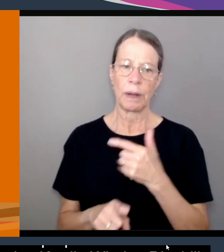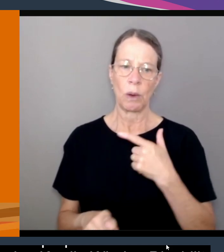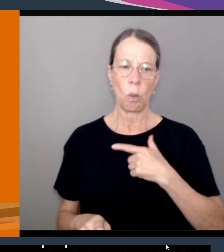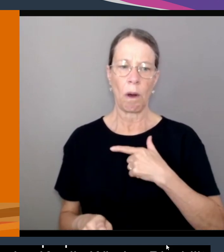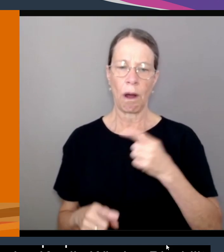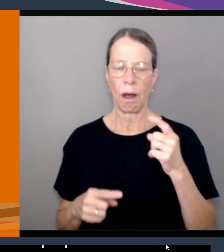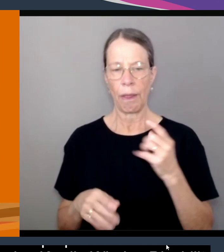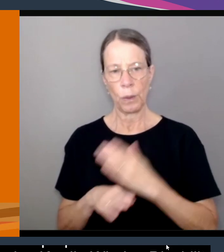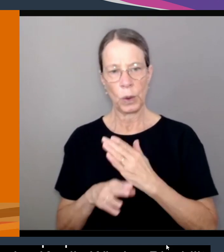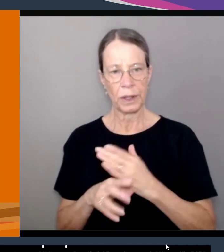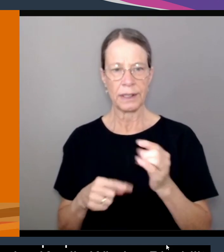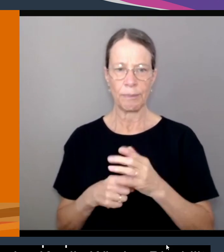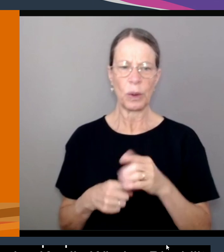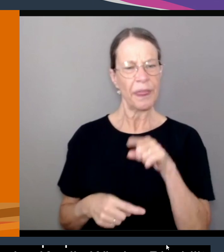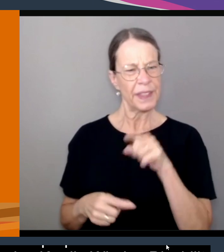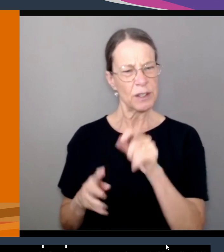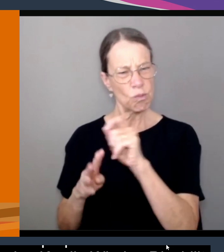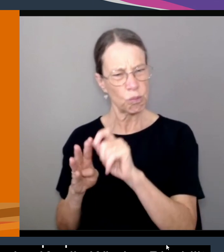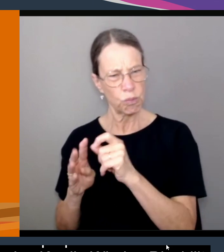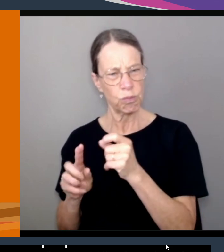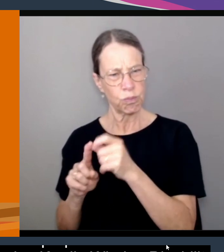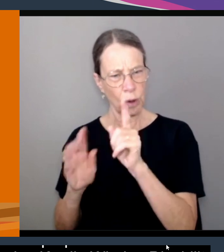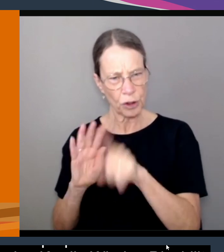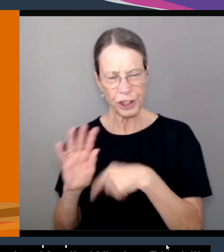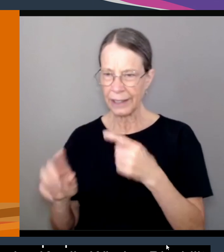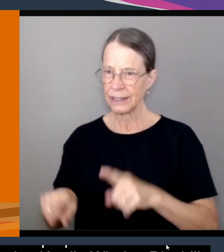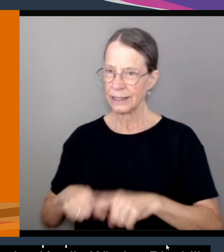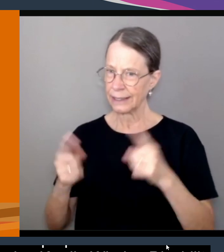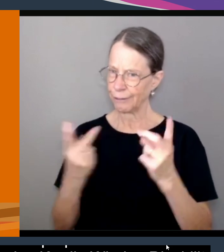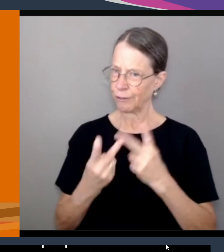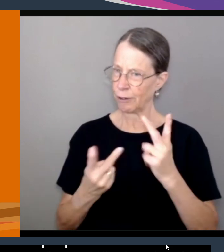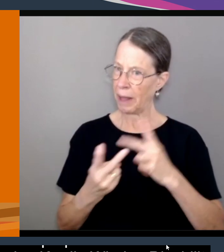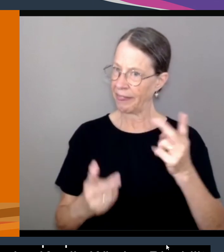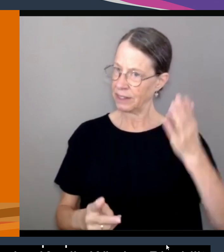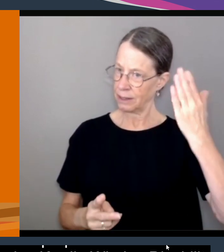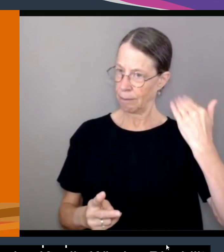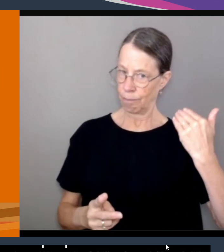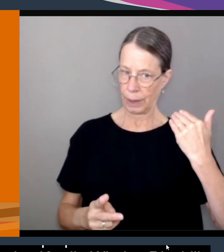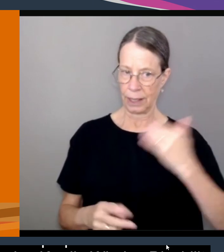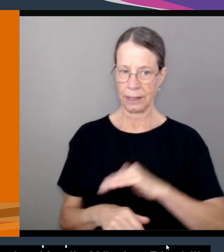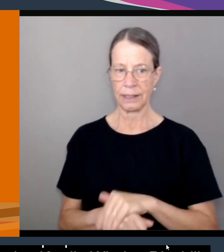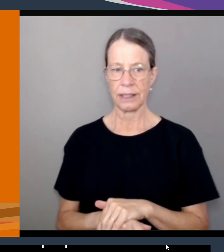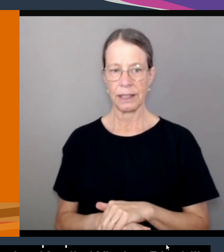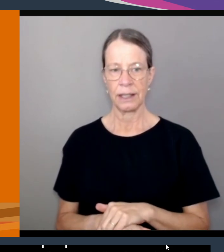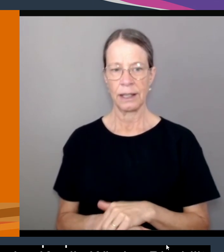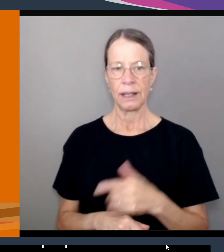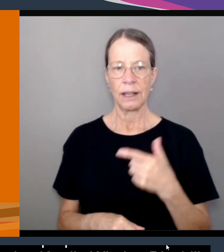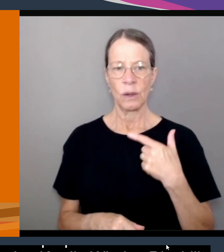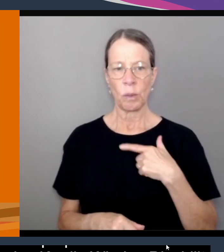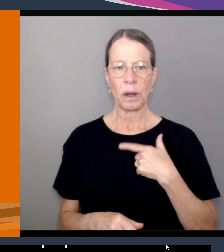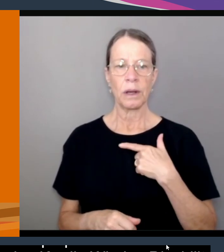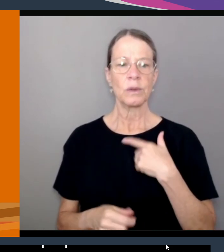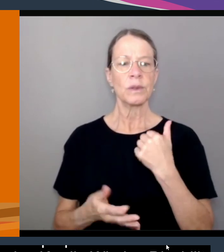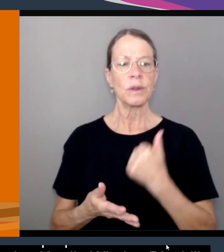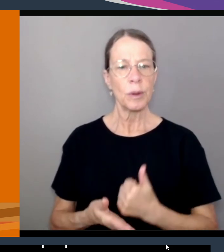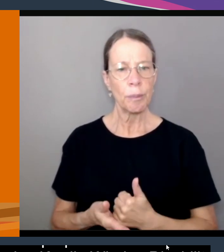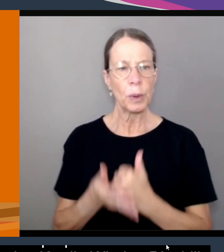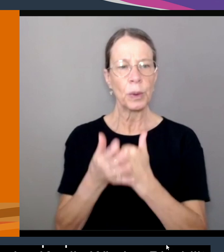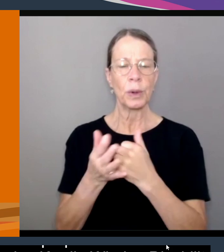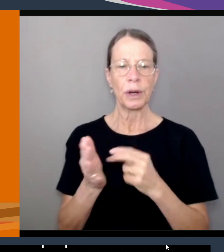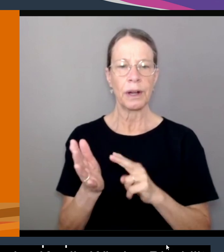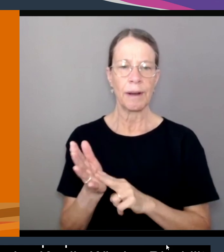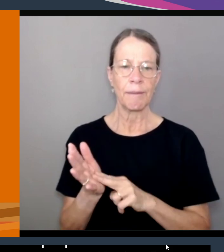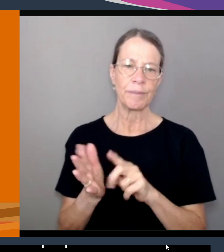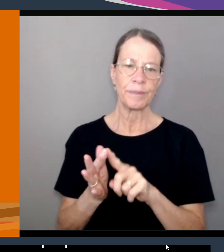This project is different than any project I've worked on before. By supporting neurodivergent voices in the ownership